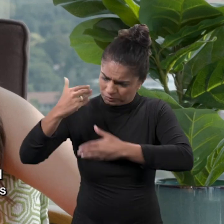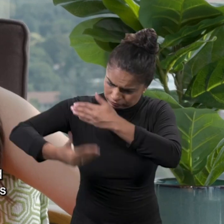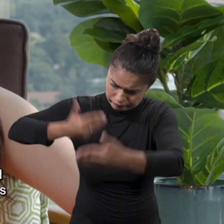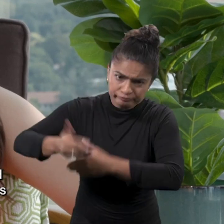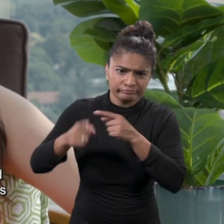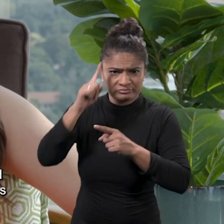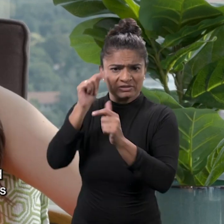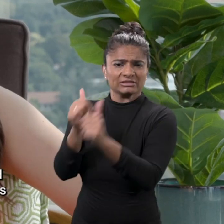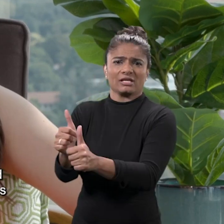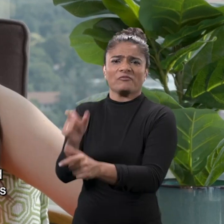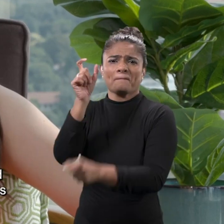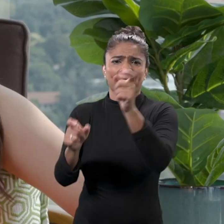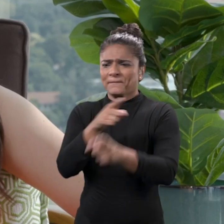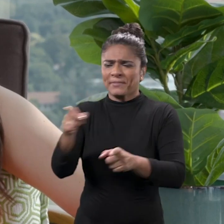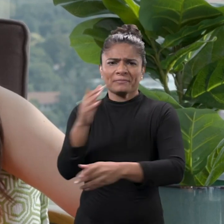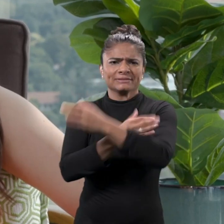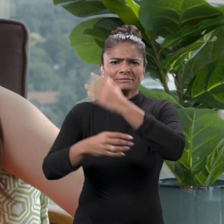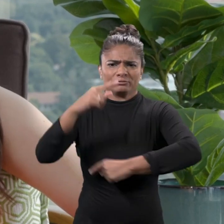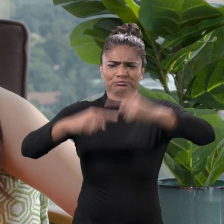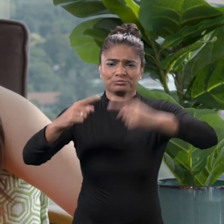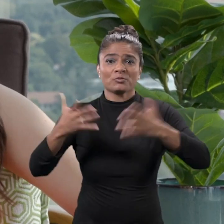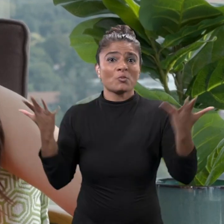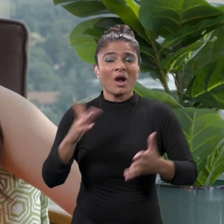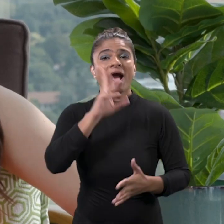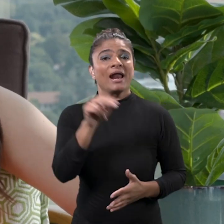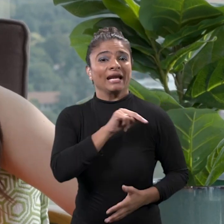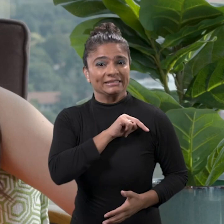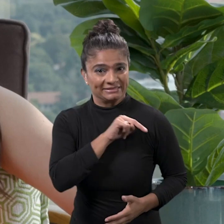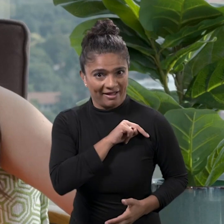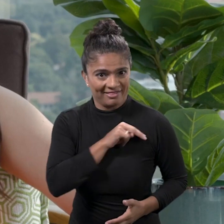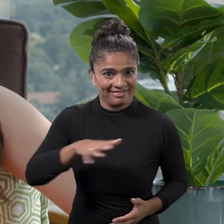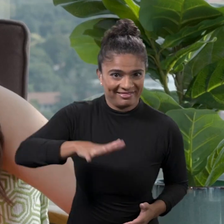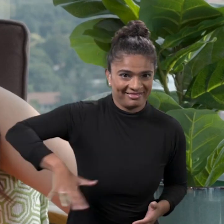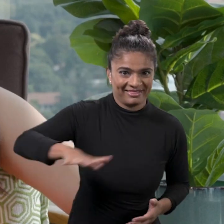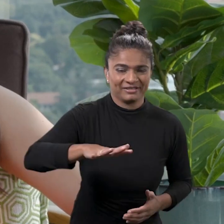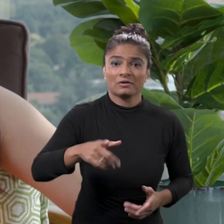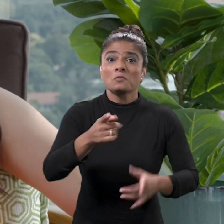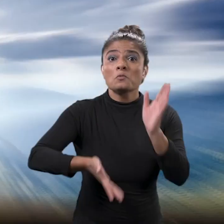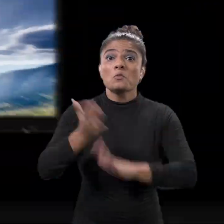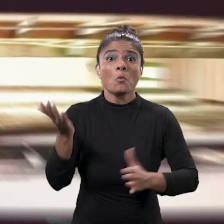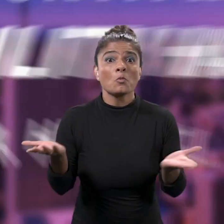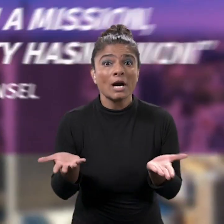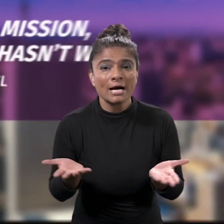by persons with different impairments in Kwaghlangezwe, Mtunzini, KwaZulu-Natal. Don't go anywhere.